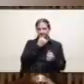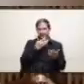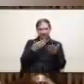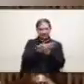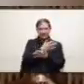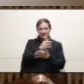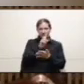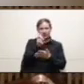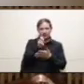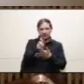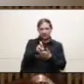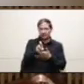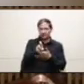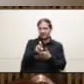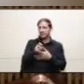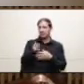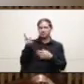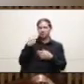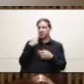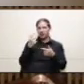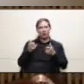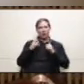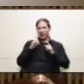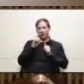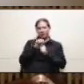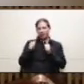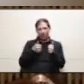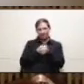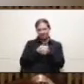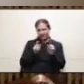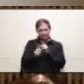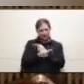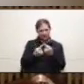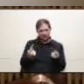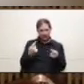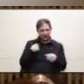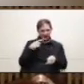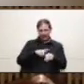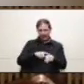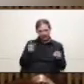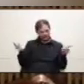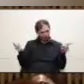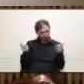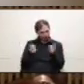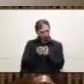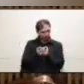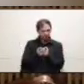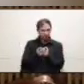We're not going to allow follow-ups. Honorable Speaker.